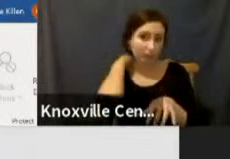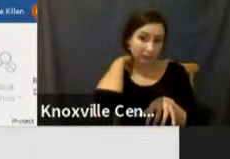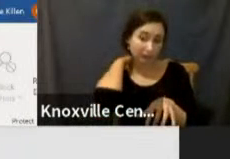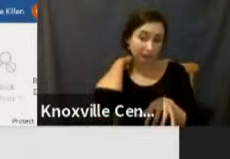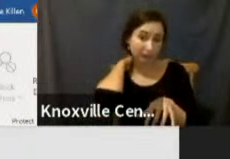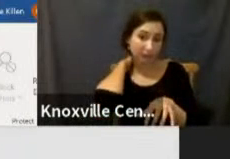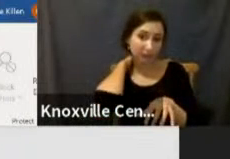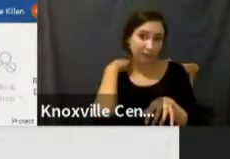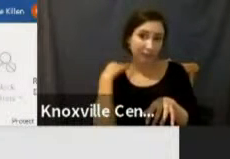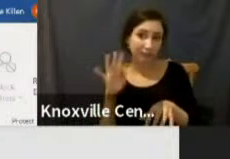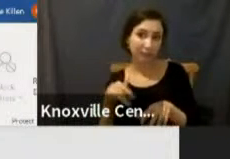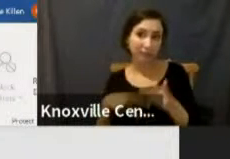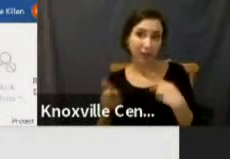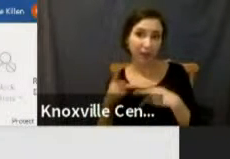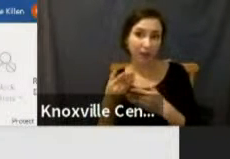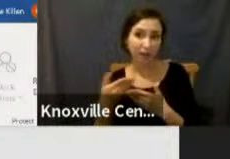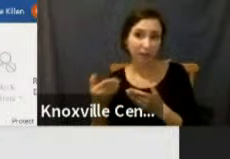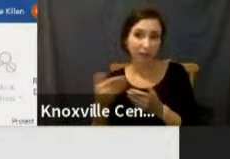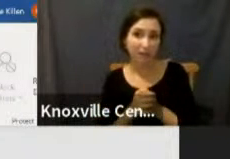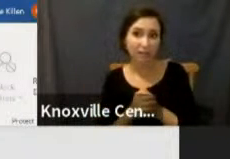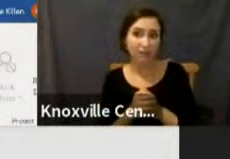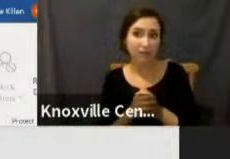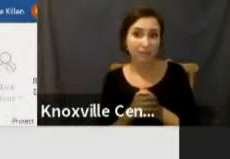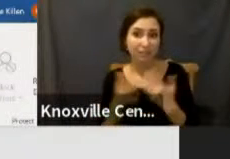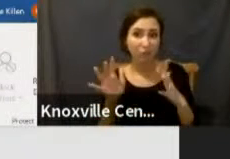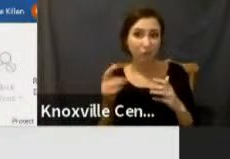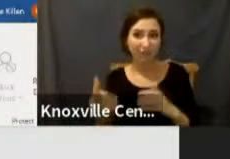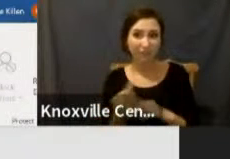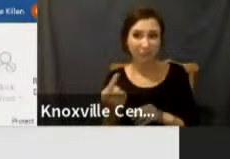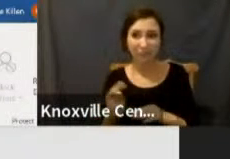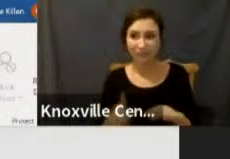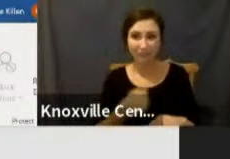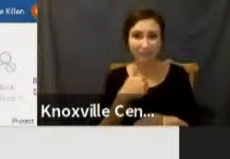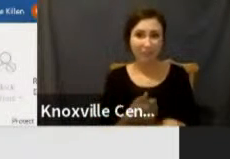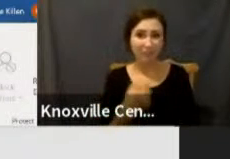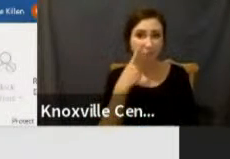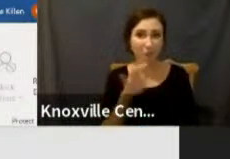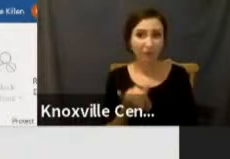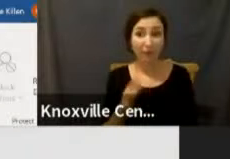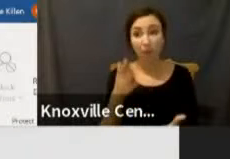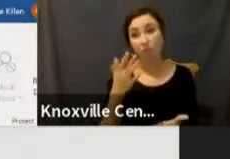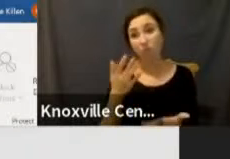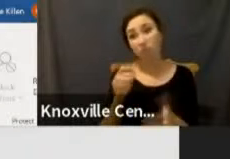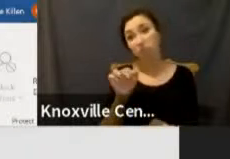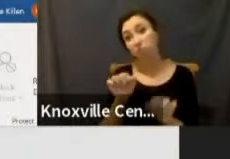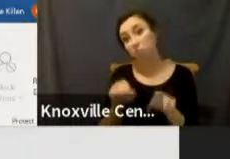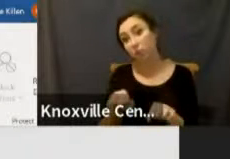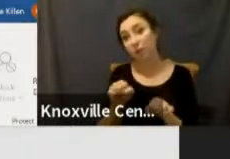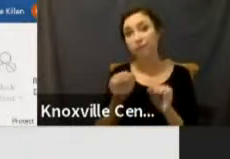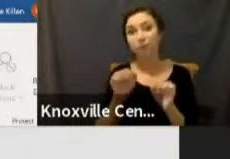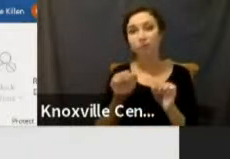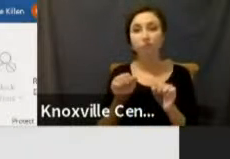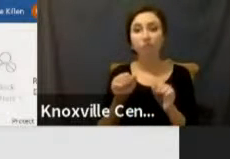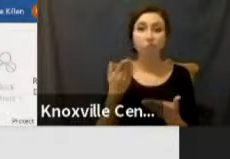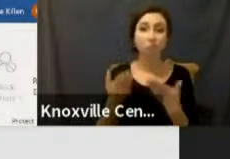And right now, or is there already something in place like that? And perhaps we could encourage that